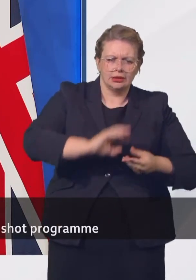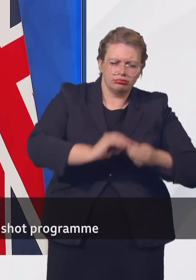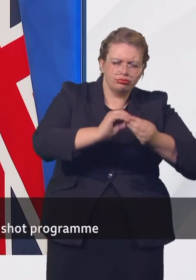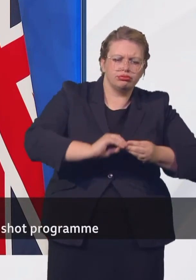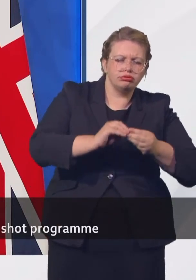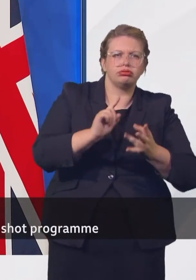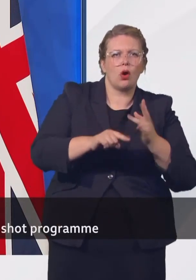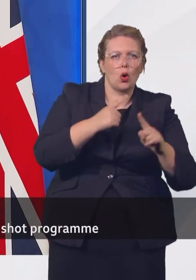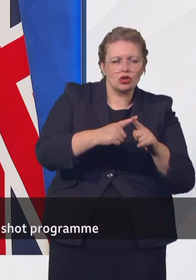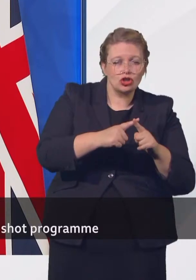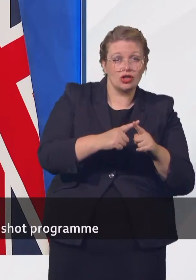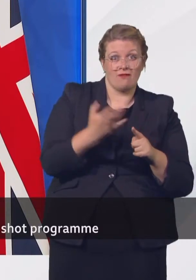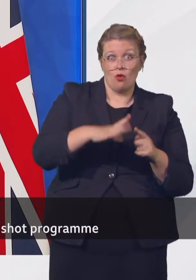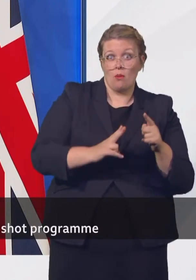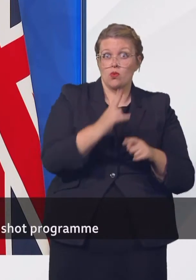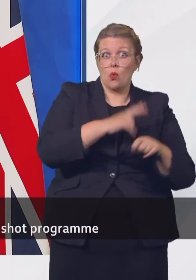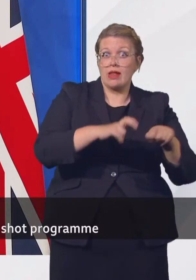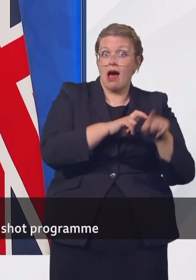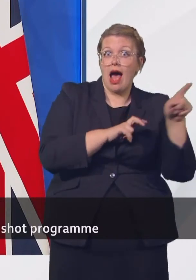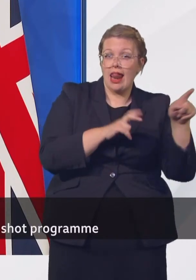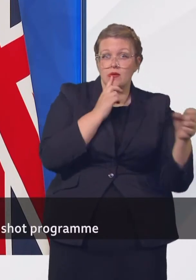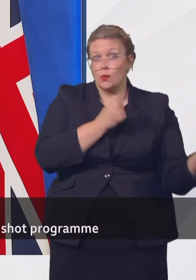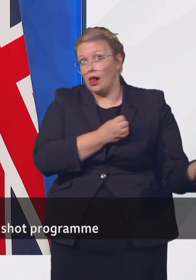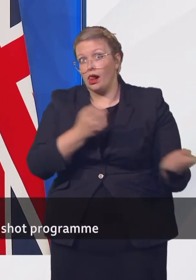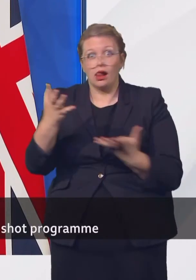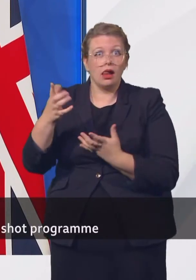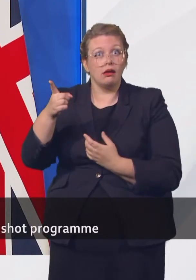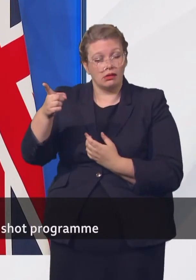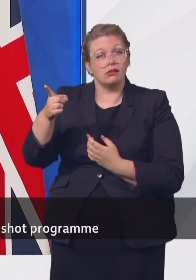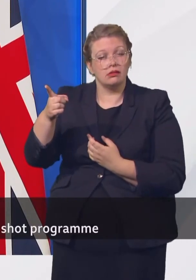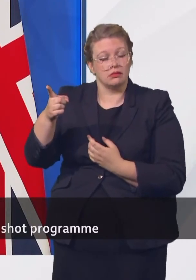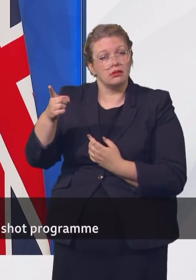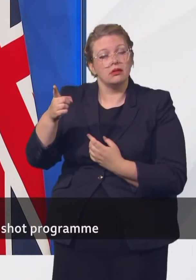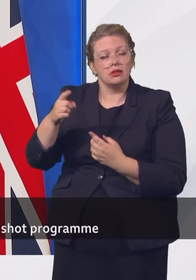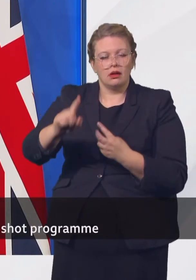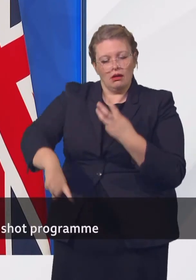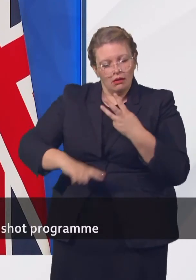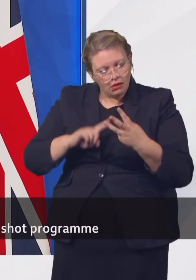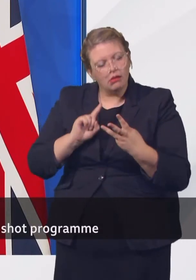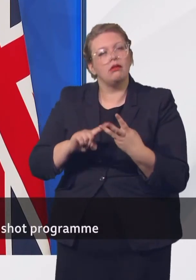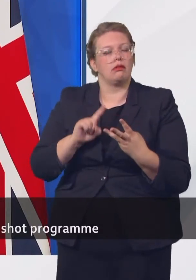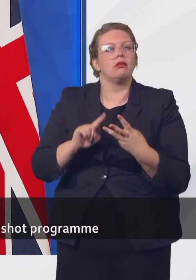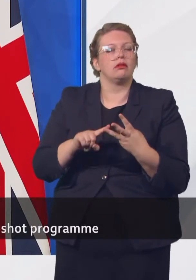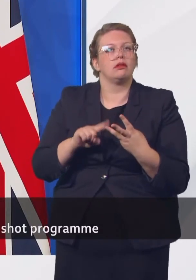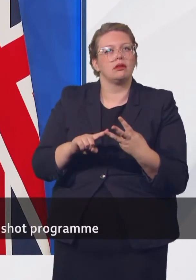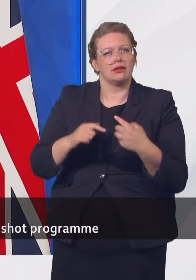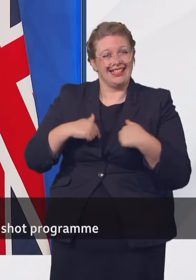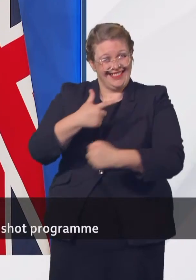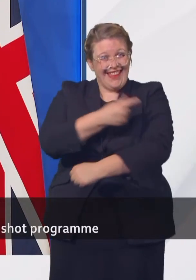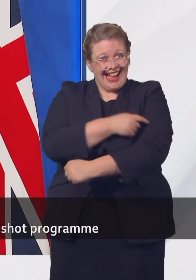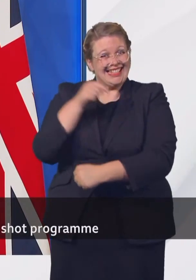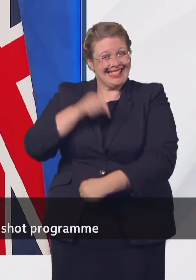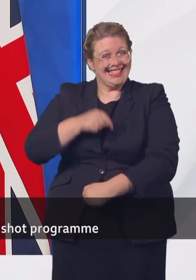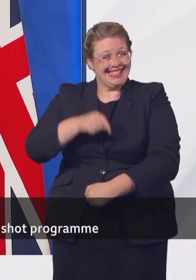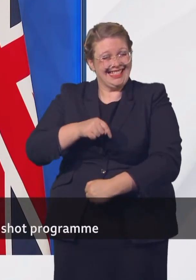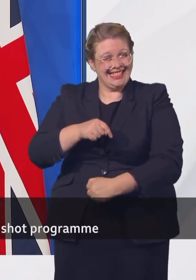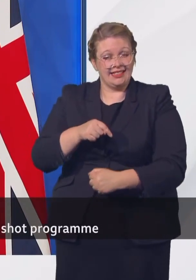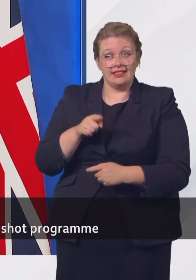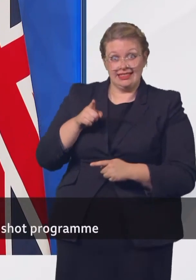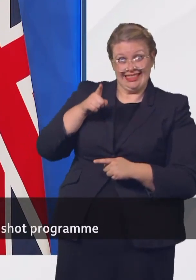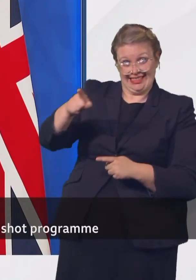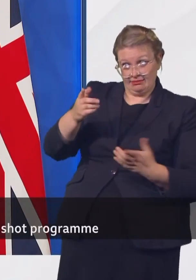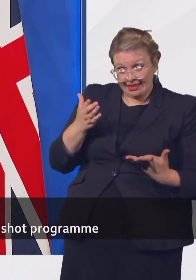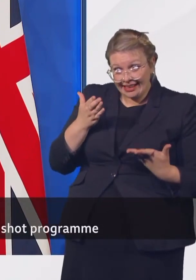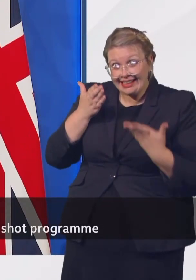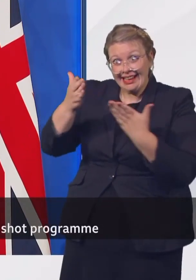over from Northern Ireland. But also, it is the vaccine and the ability,